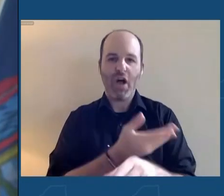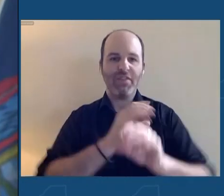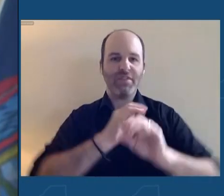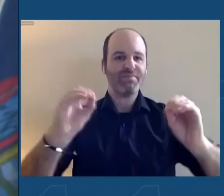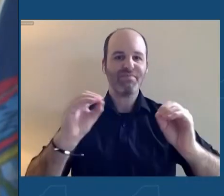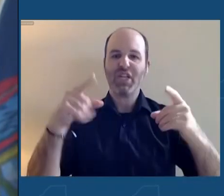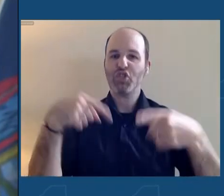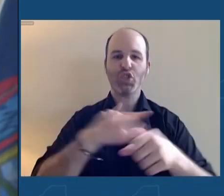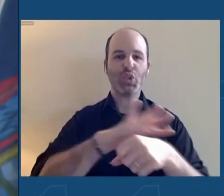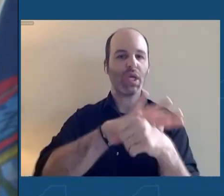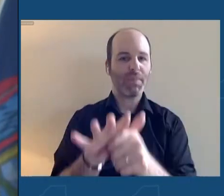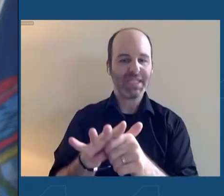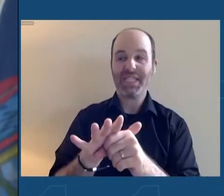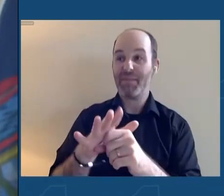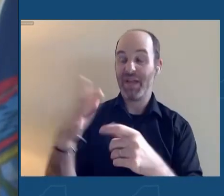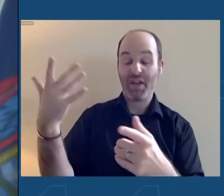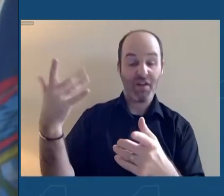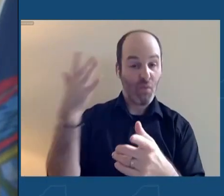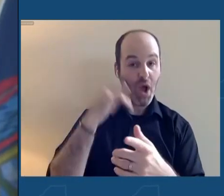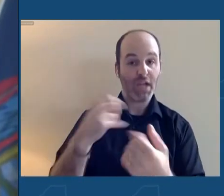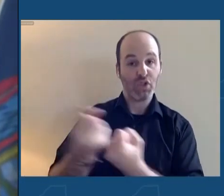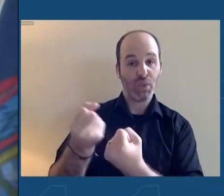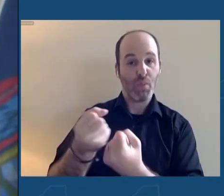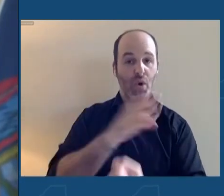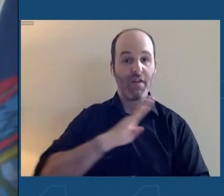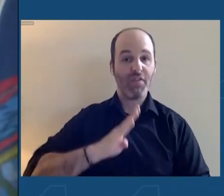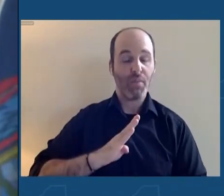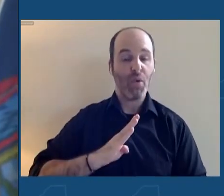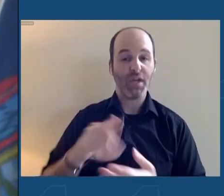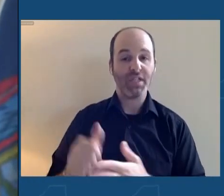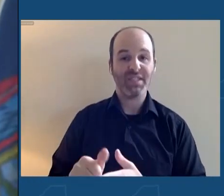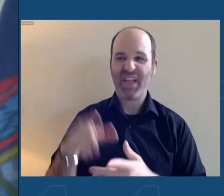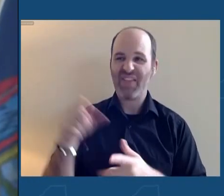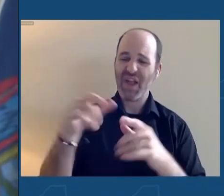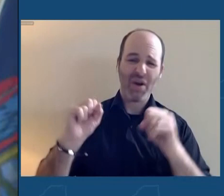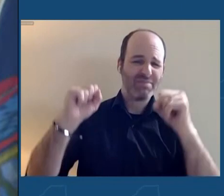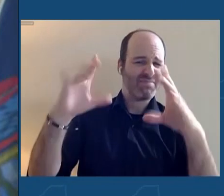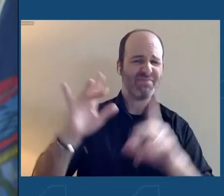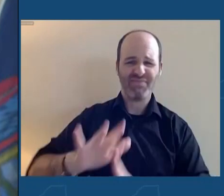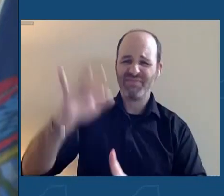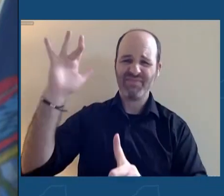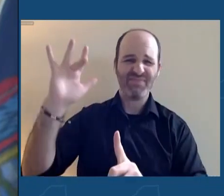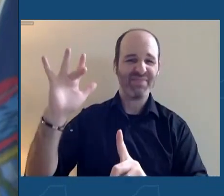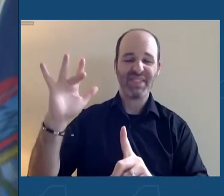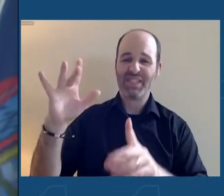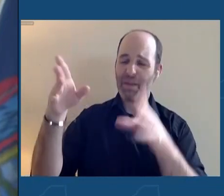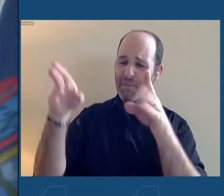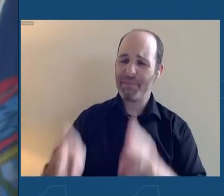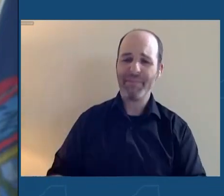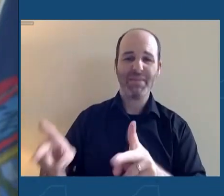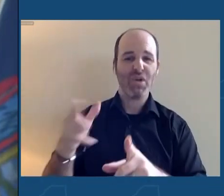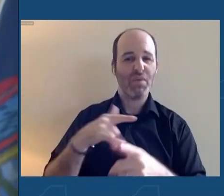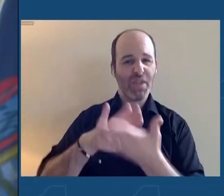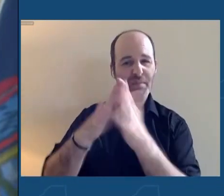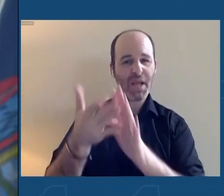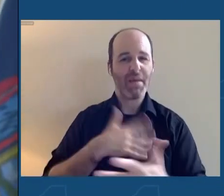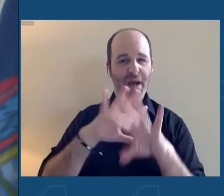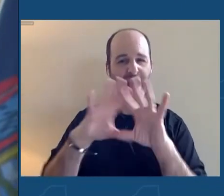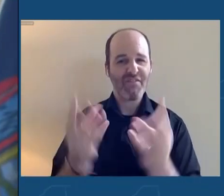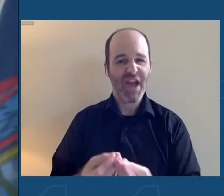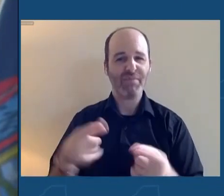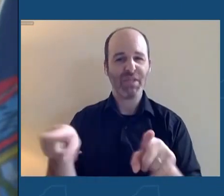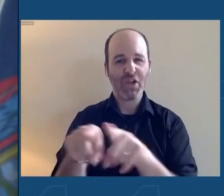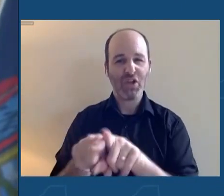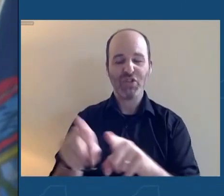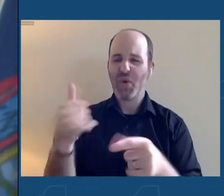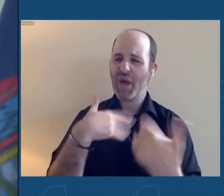are phenomenal individuals, and they have become my family as well. I want to thank them all for ensuring that the